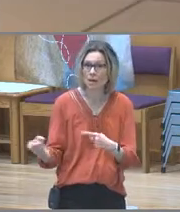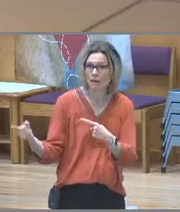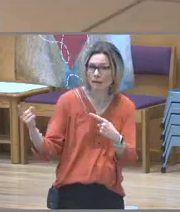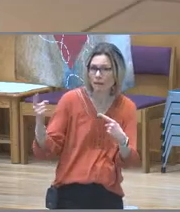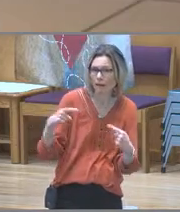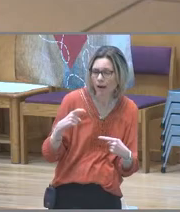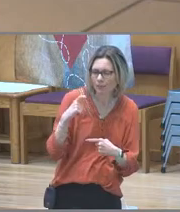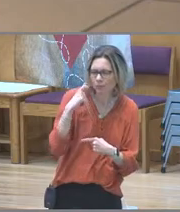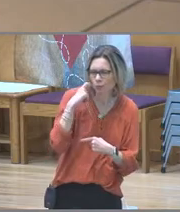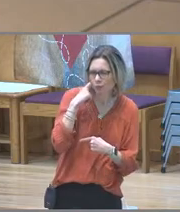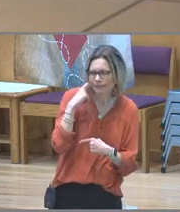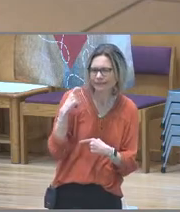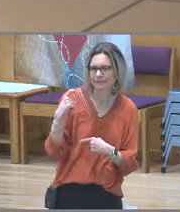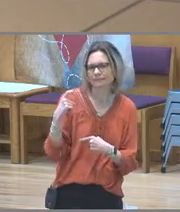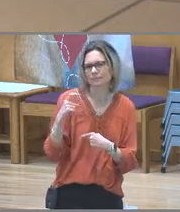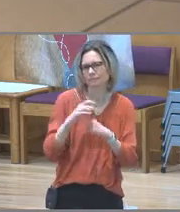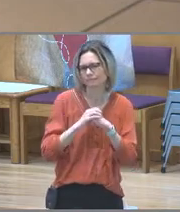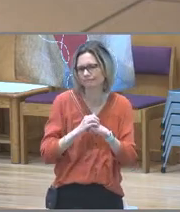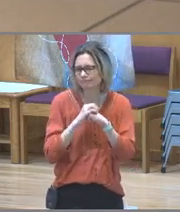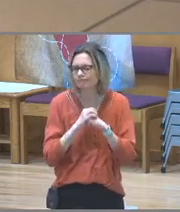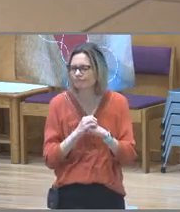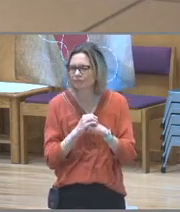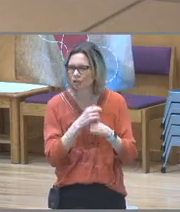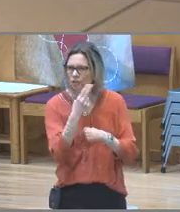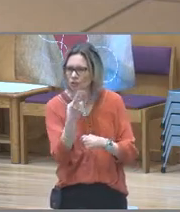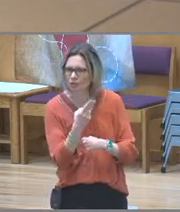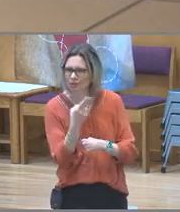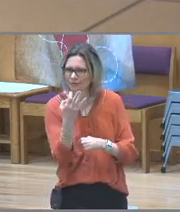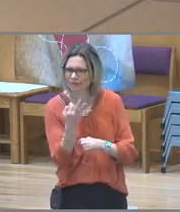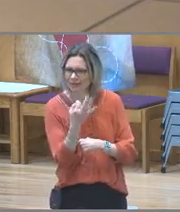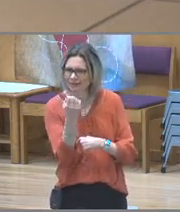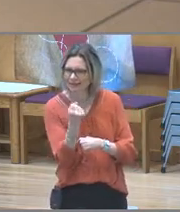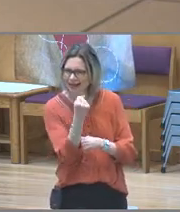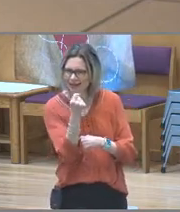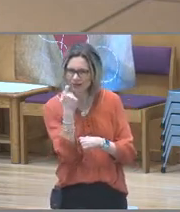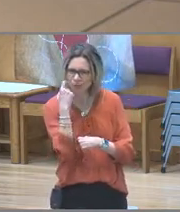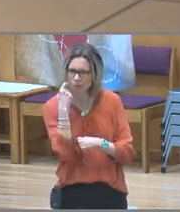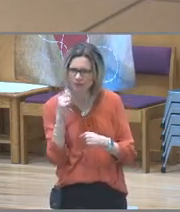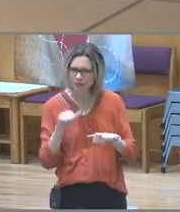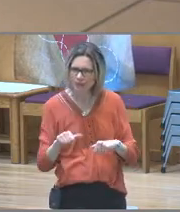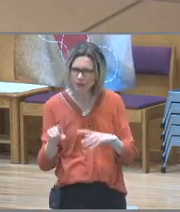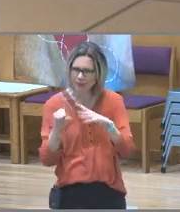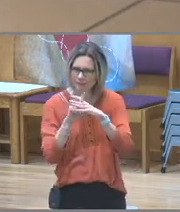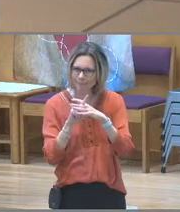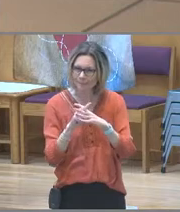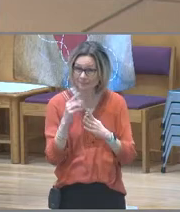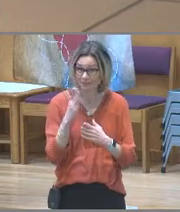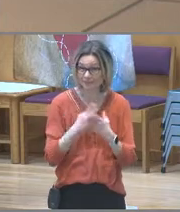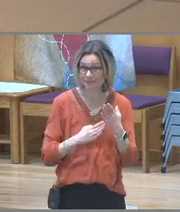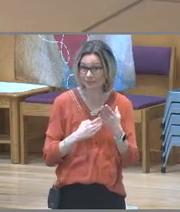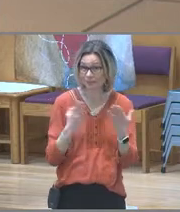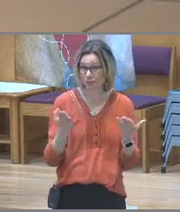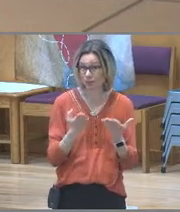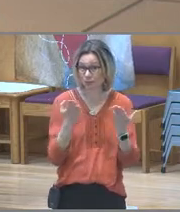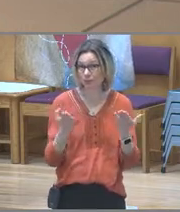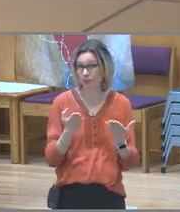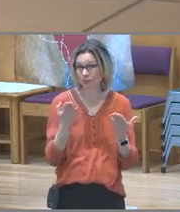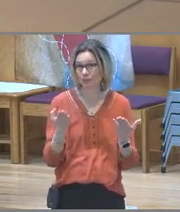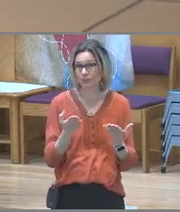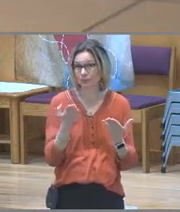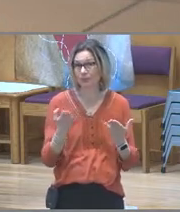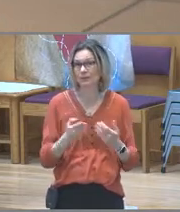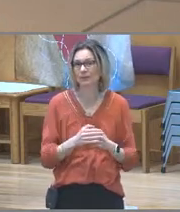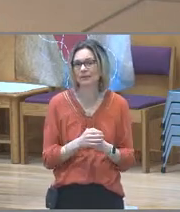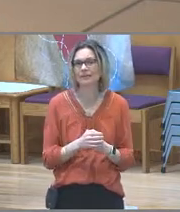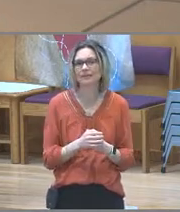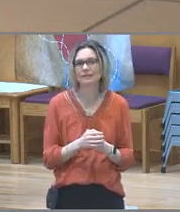on Thursday, Friday, or Saturday, the last 3 days? Were you here? Some of you were here, right? Were you here?